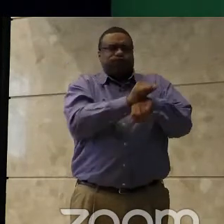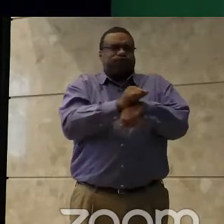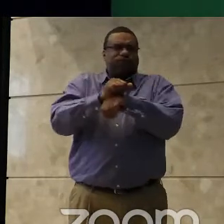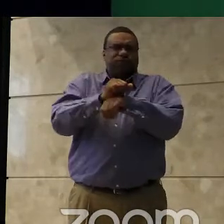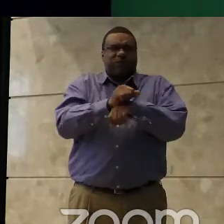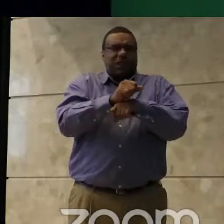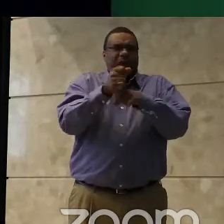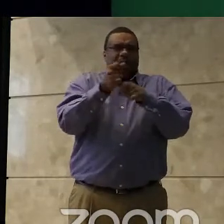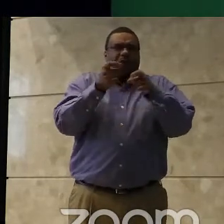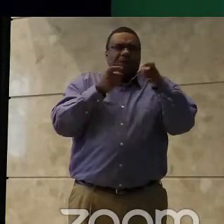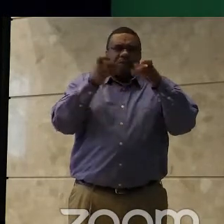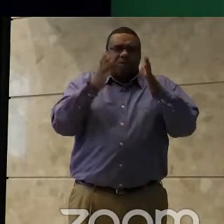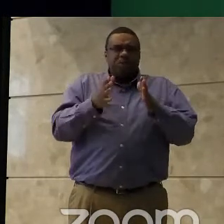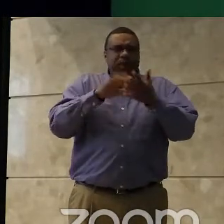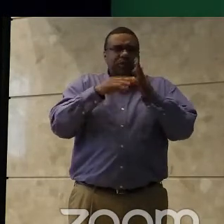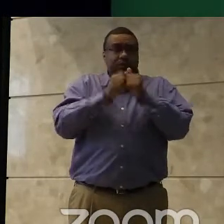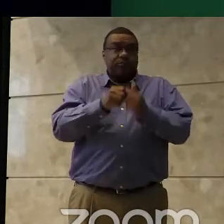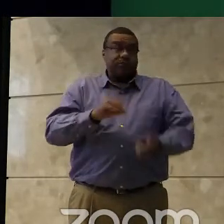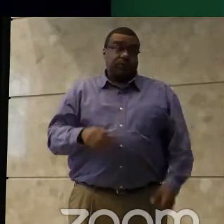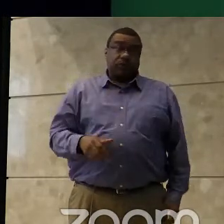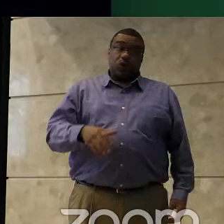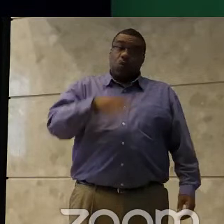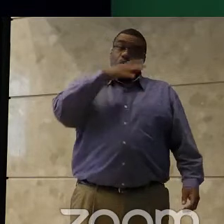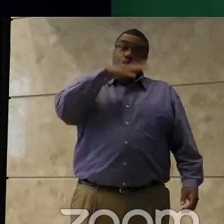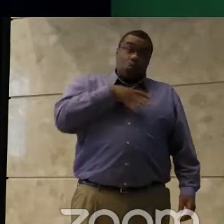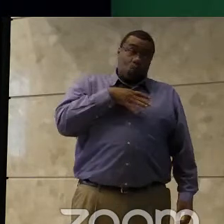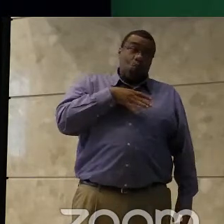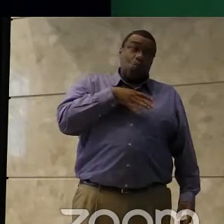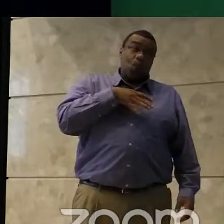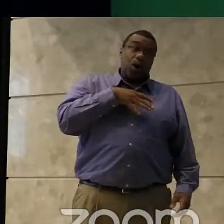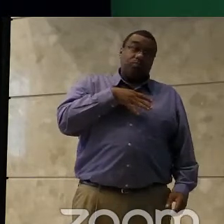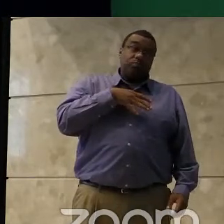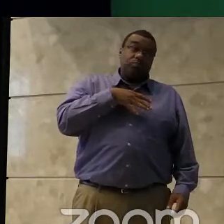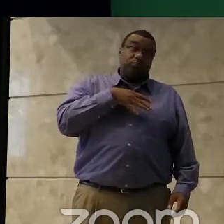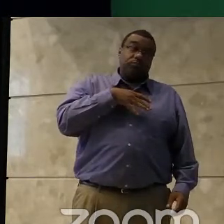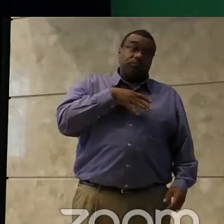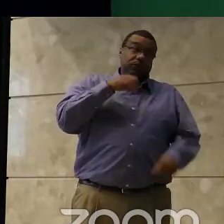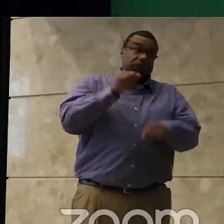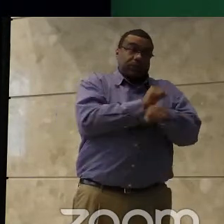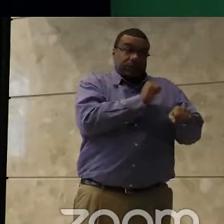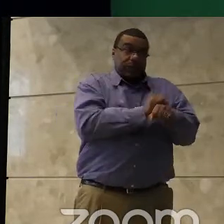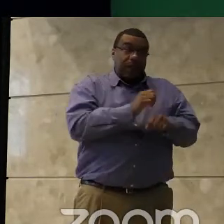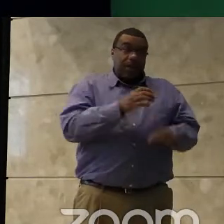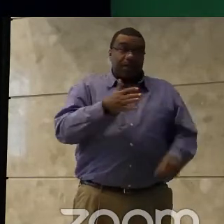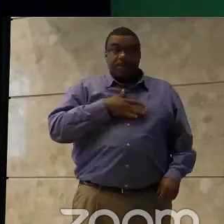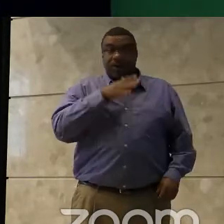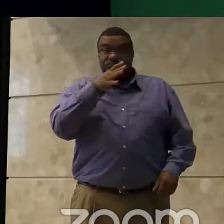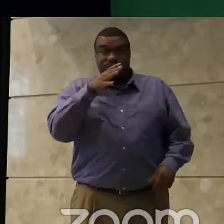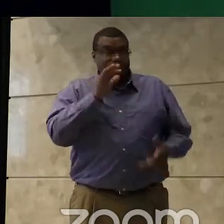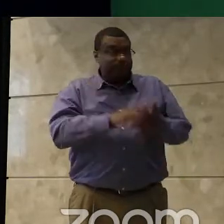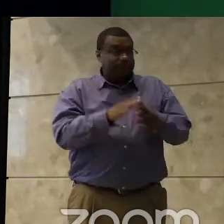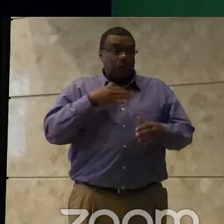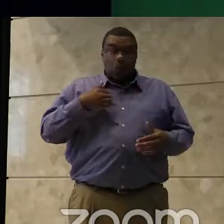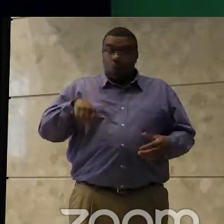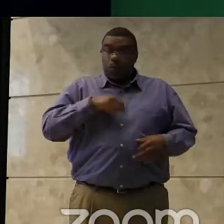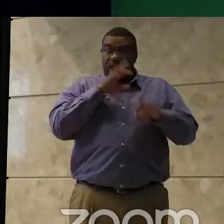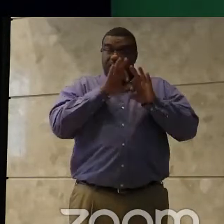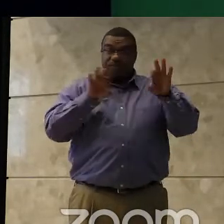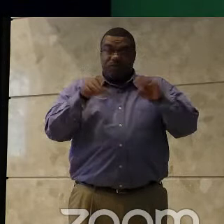advantage of that little woman slave who was my great-great-grandmother. I've got that name. We got furniture in our house from the